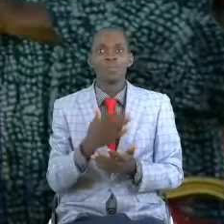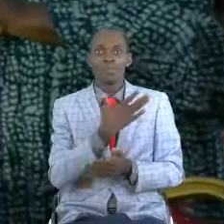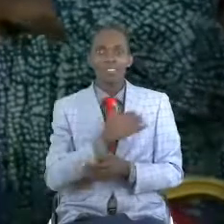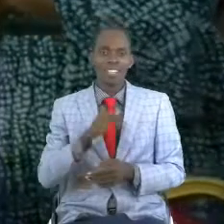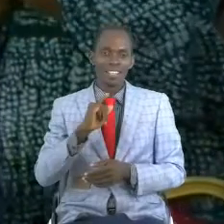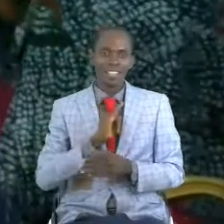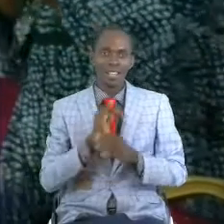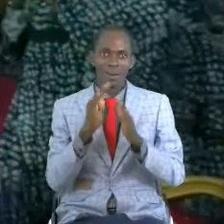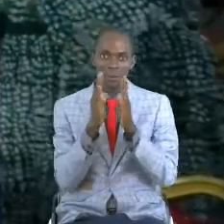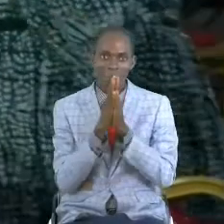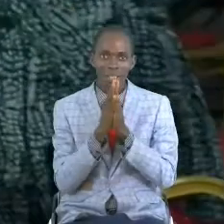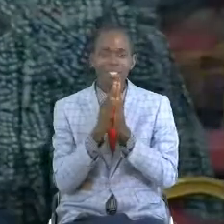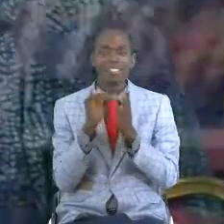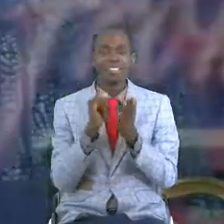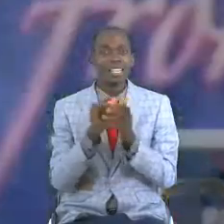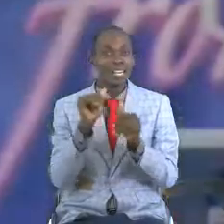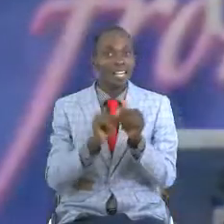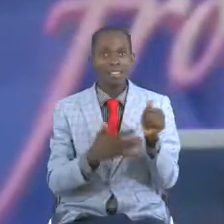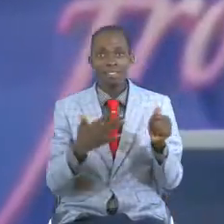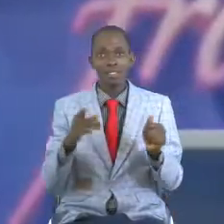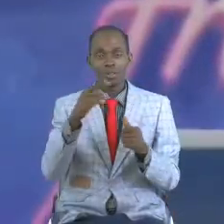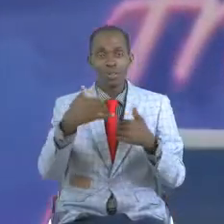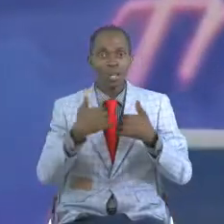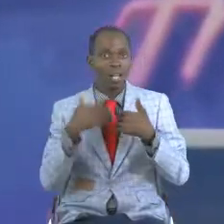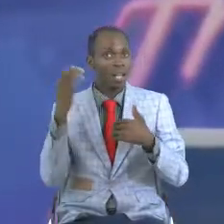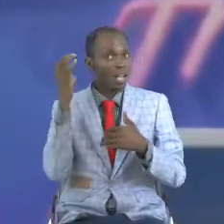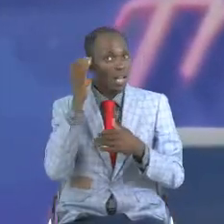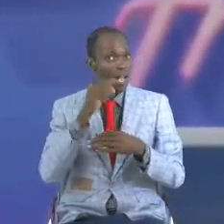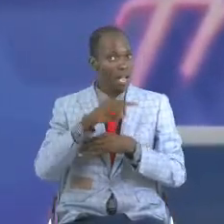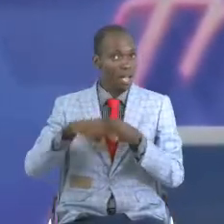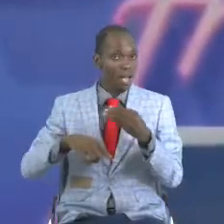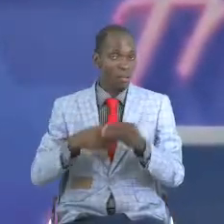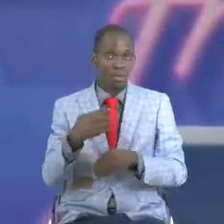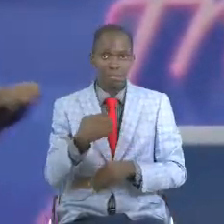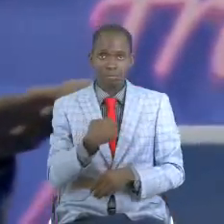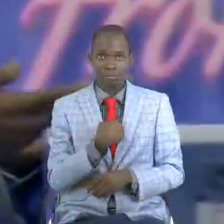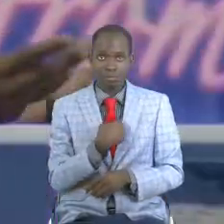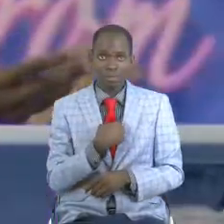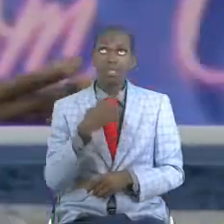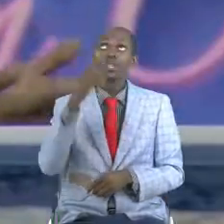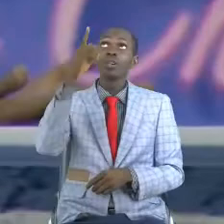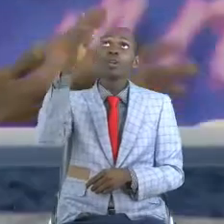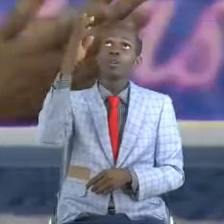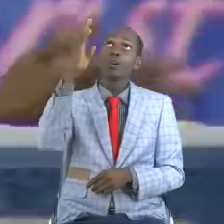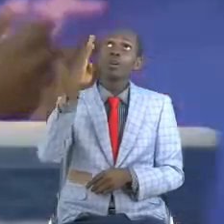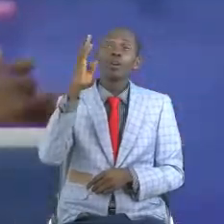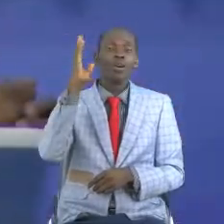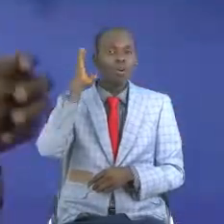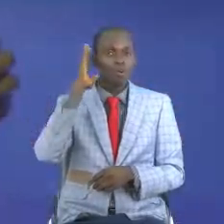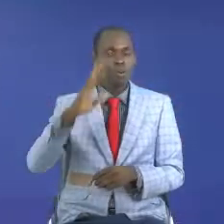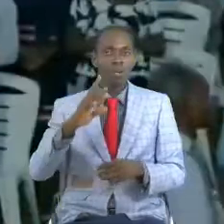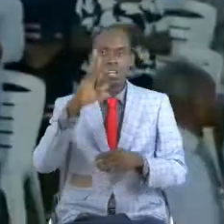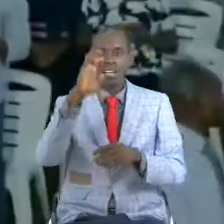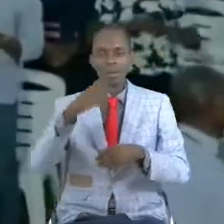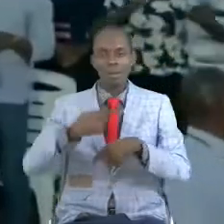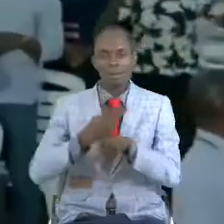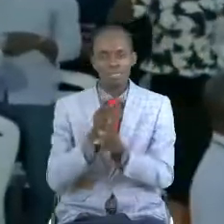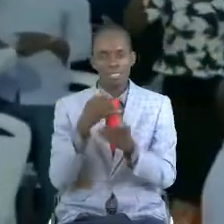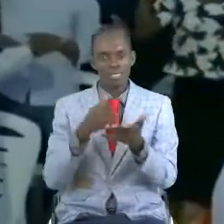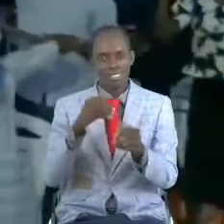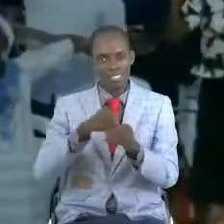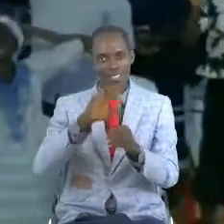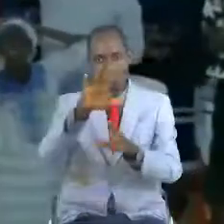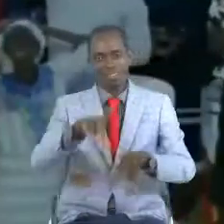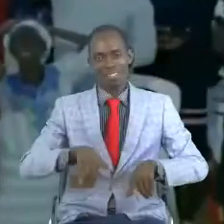that everything you have heard about me, God will reproduce in your life.